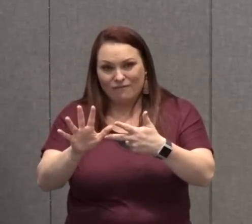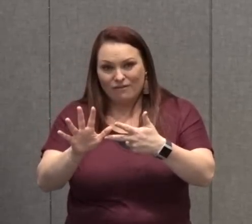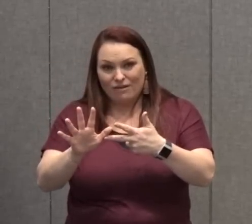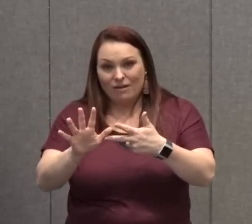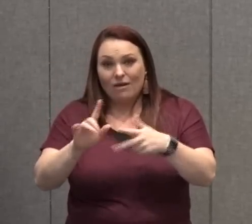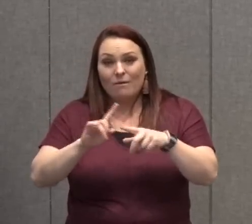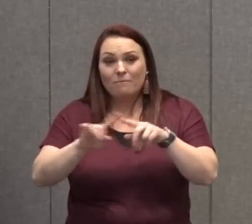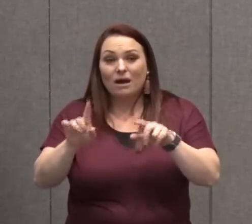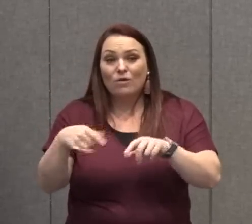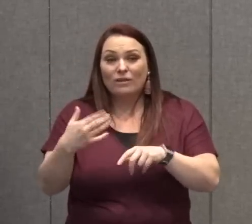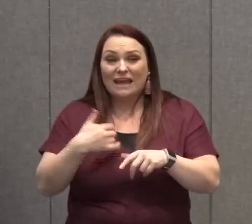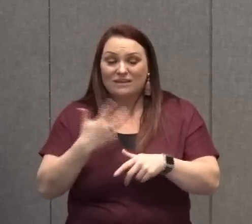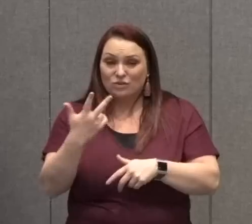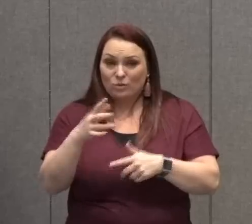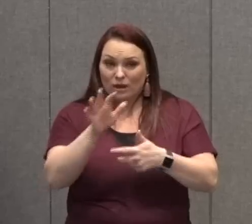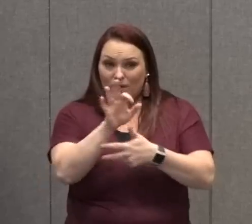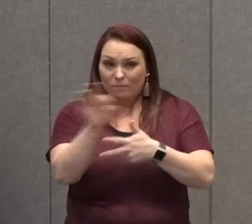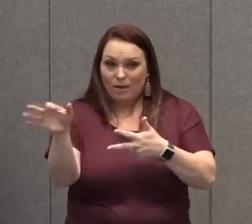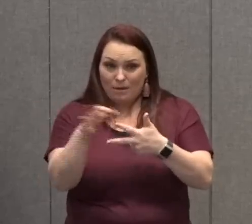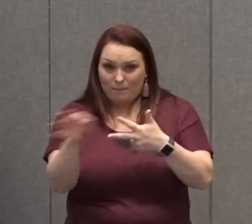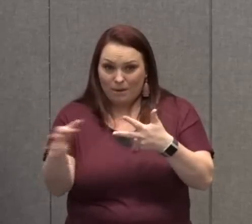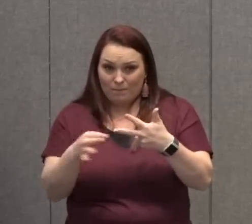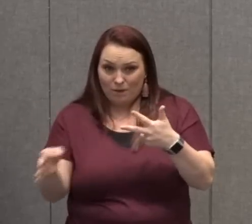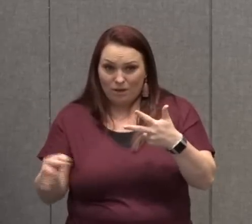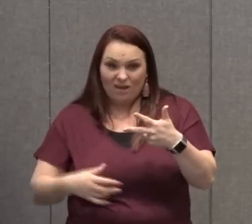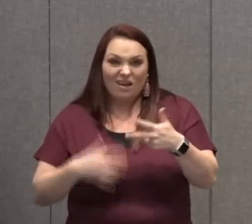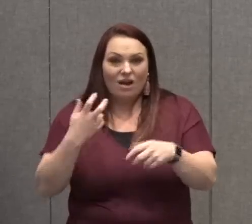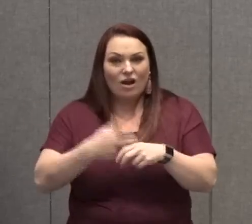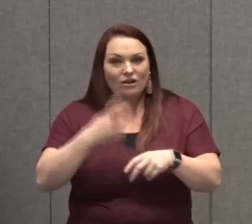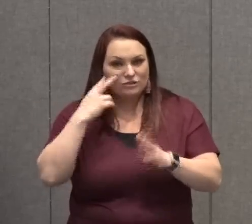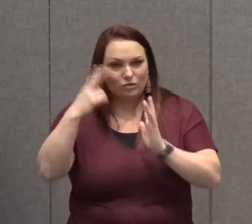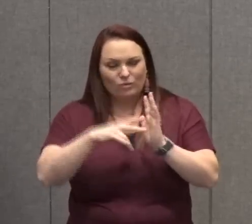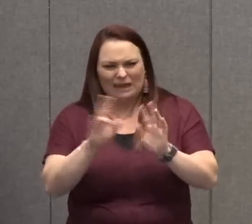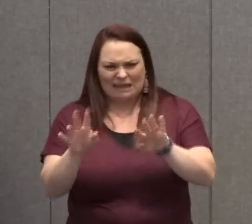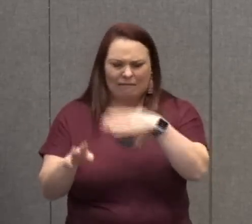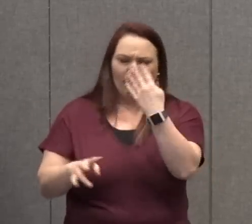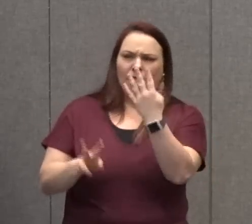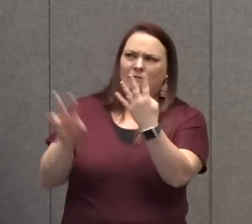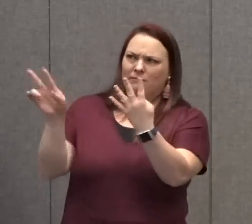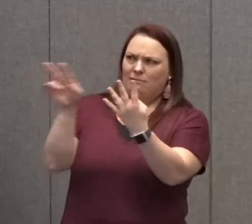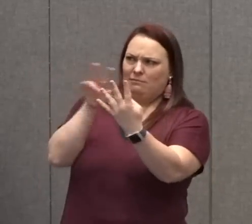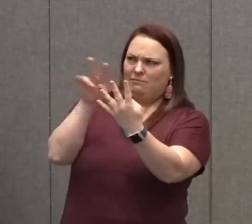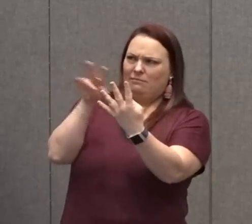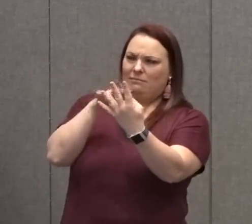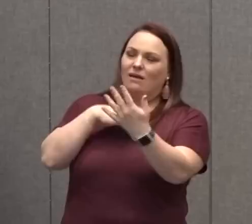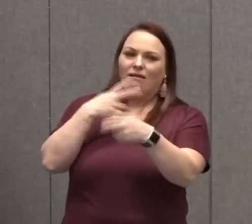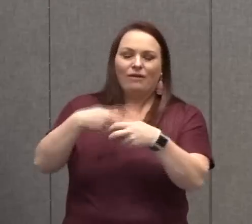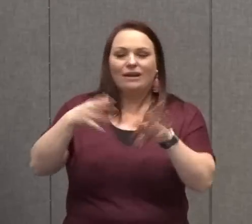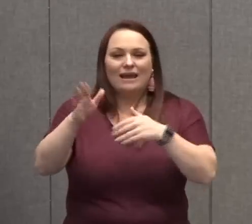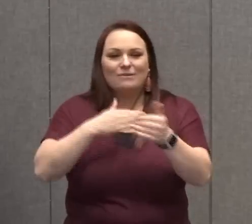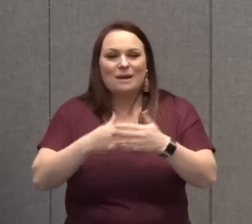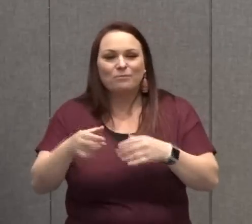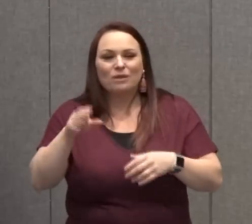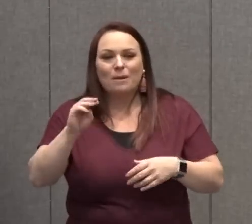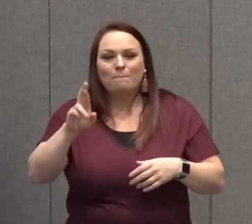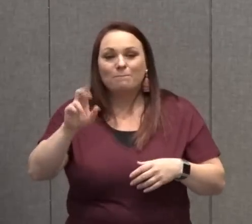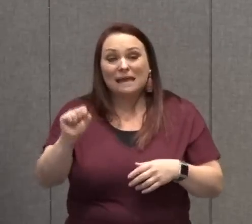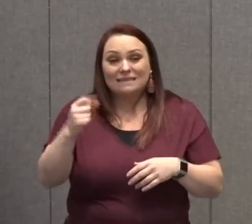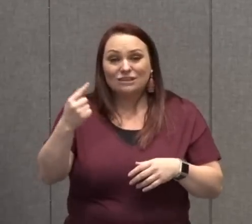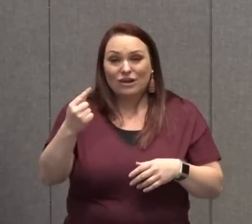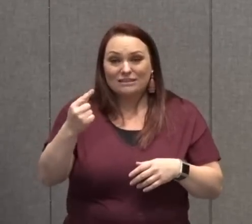only three lines so difficult to read backwards I saw Ms. Garcia Ms. Garcia